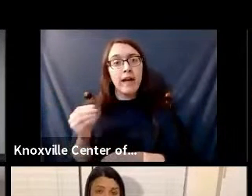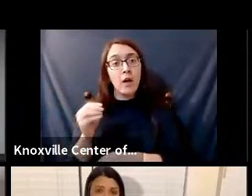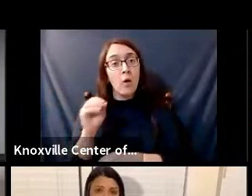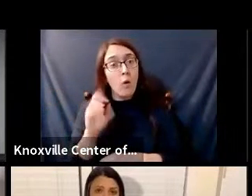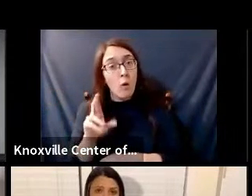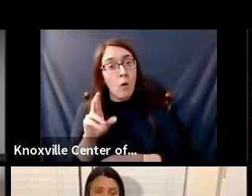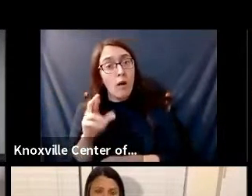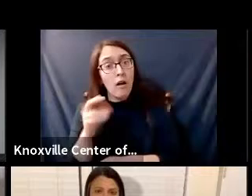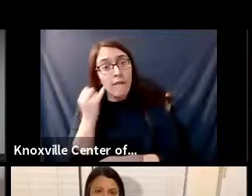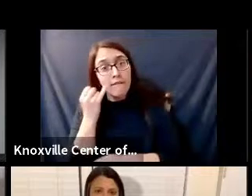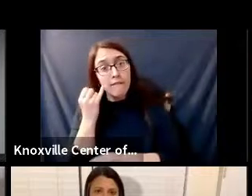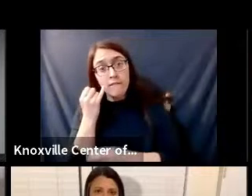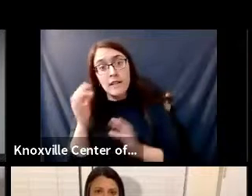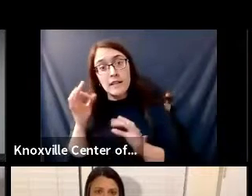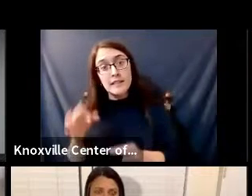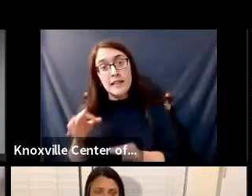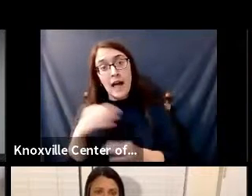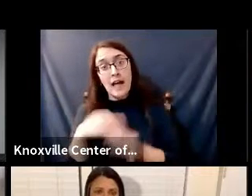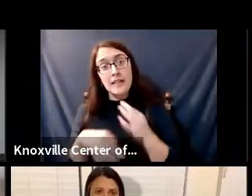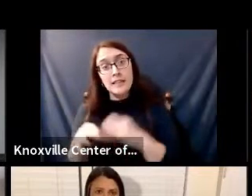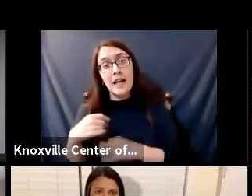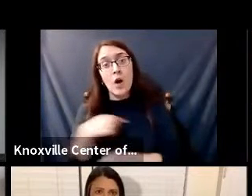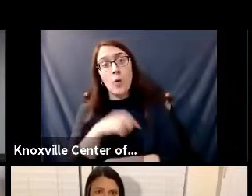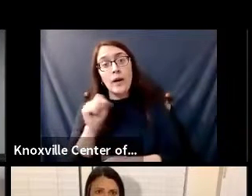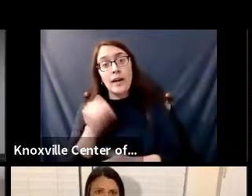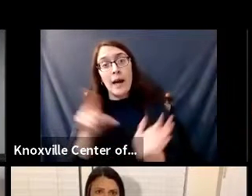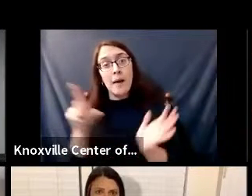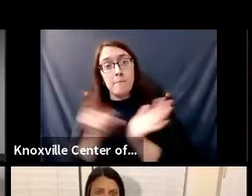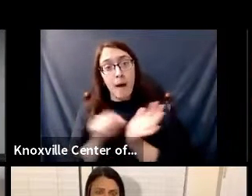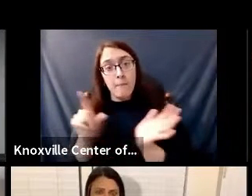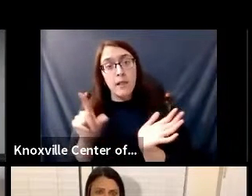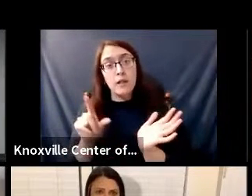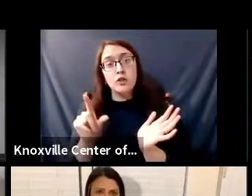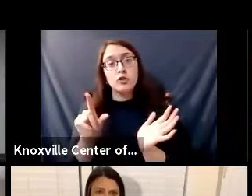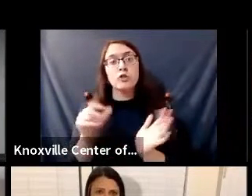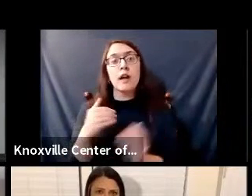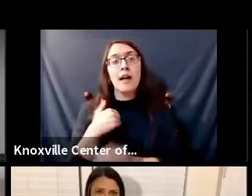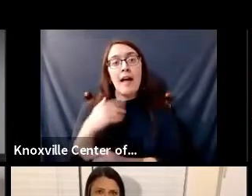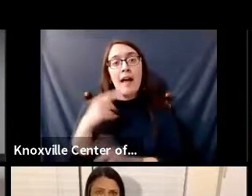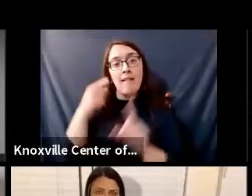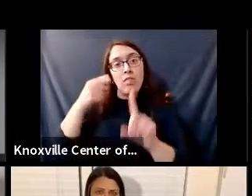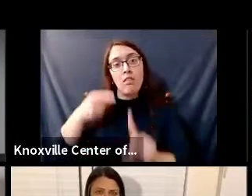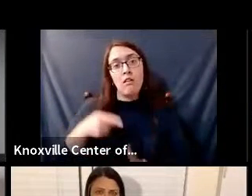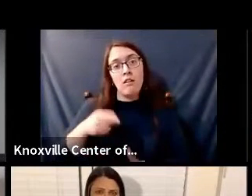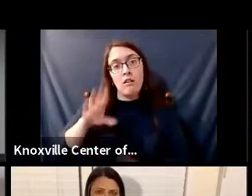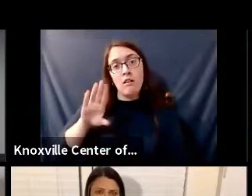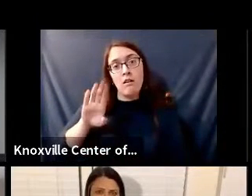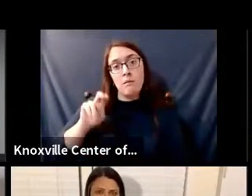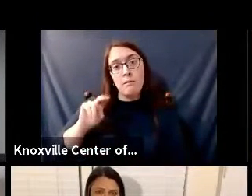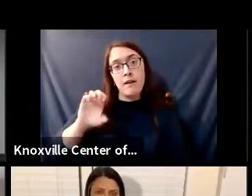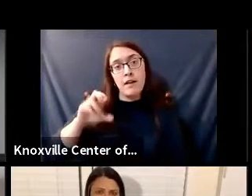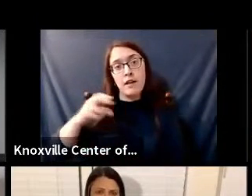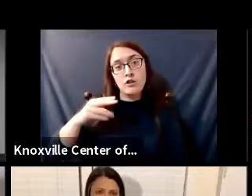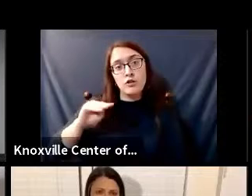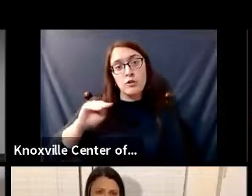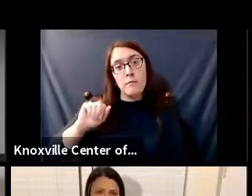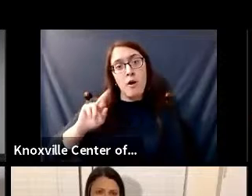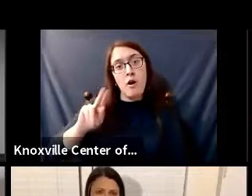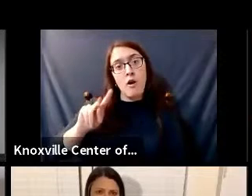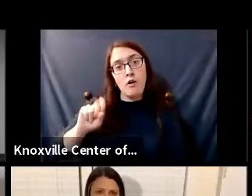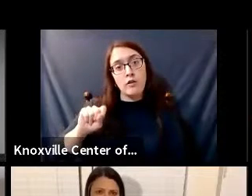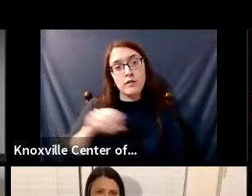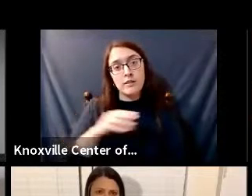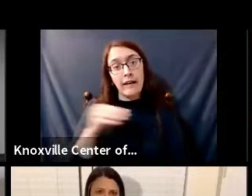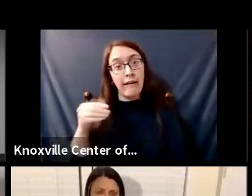be to publish. We always have the benchmarks, but we have your data that you provide. That may be something that we could